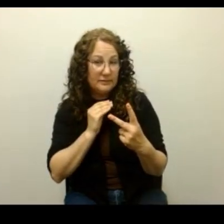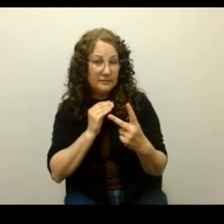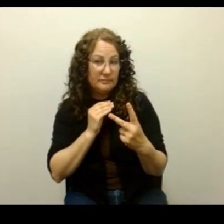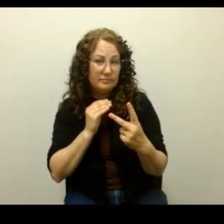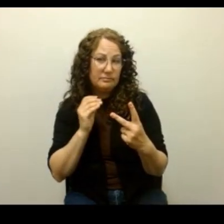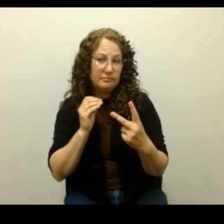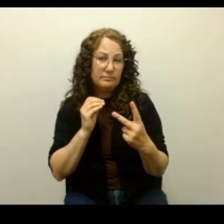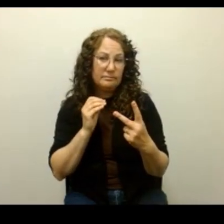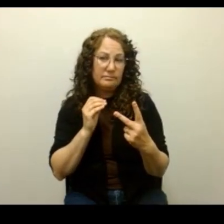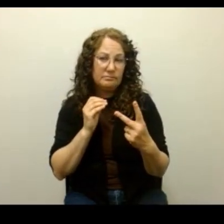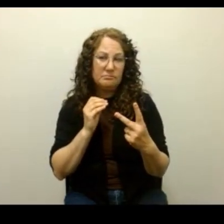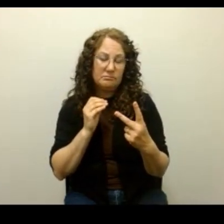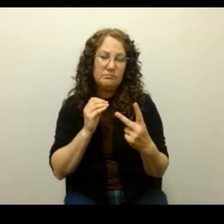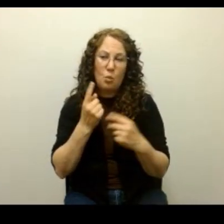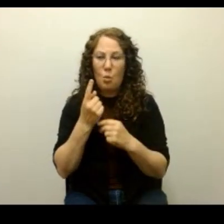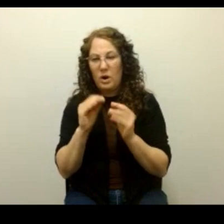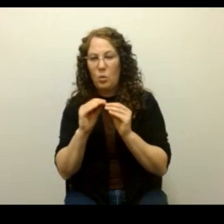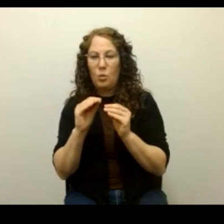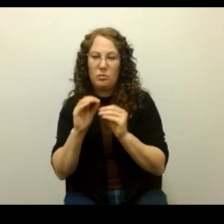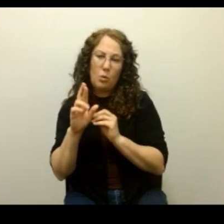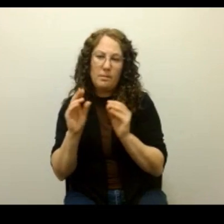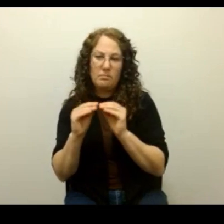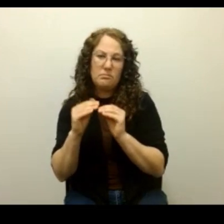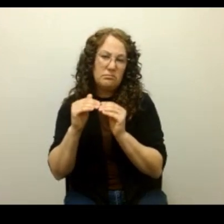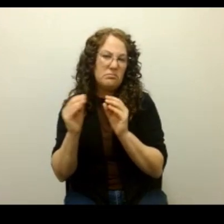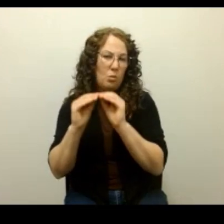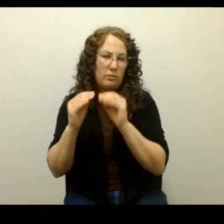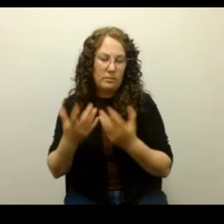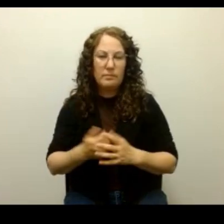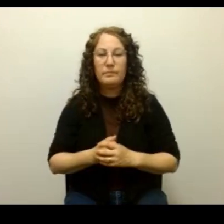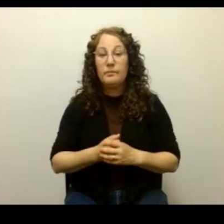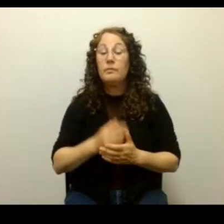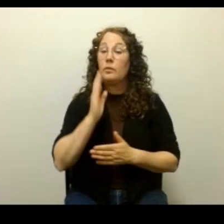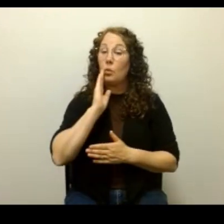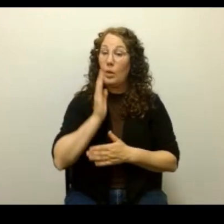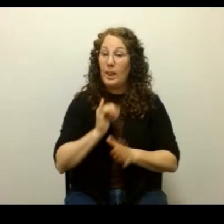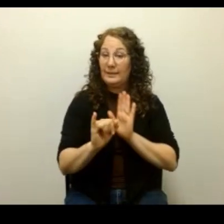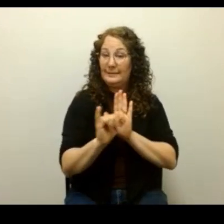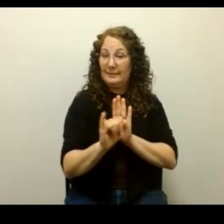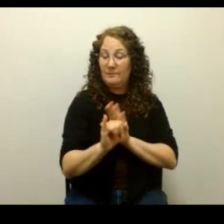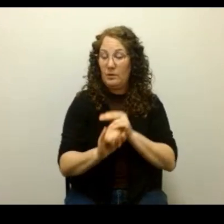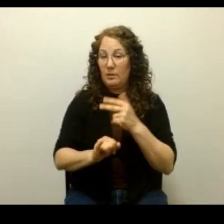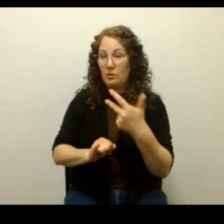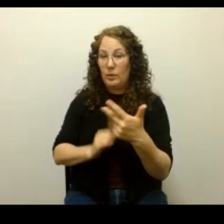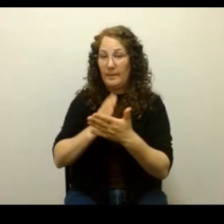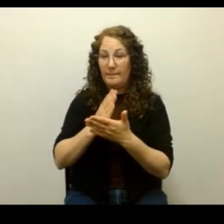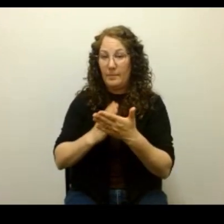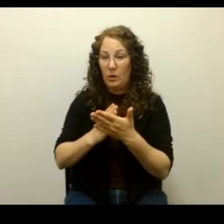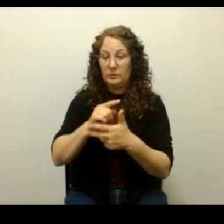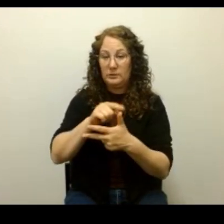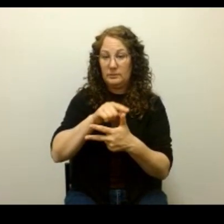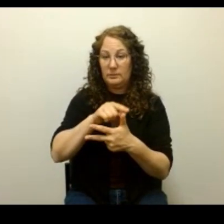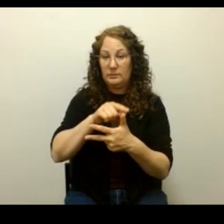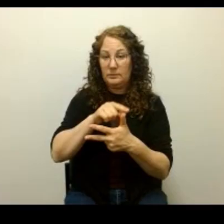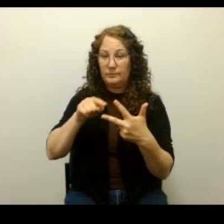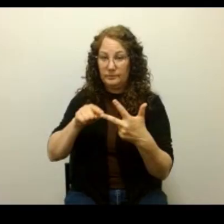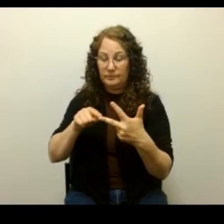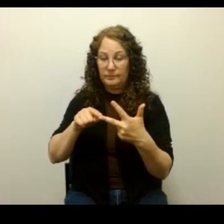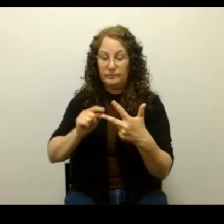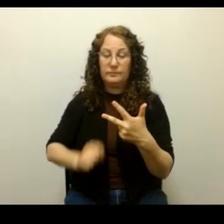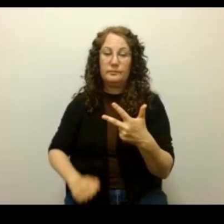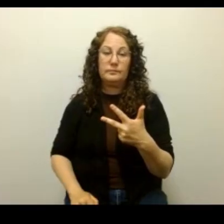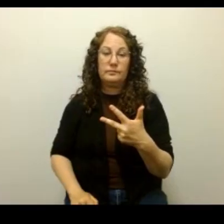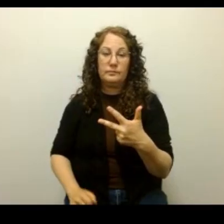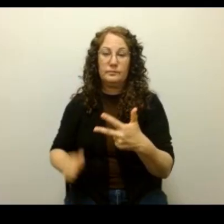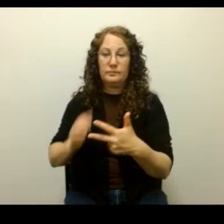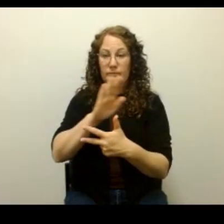some experiences. We'll all be identifying the 3 parts of reflective writing,